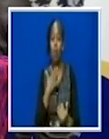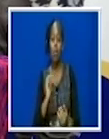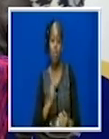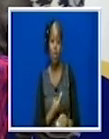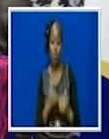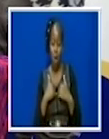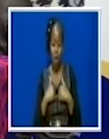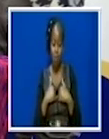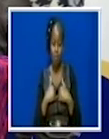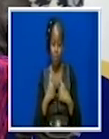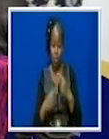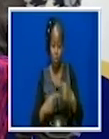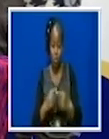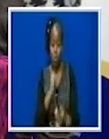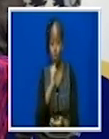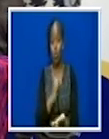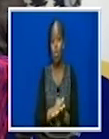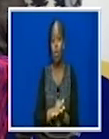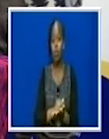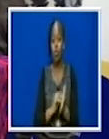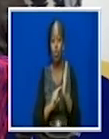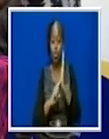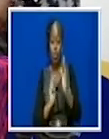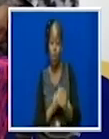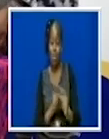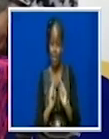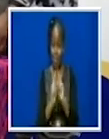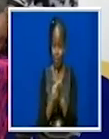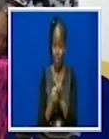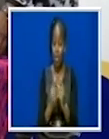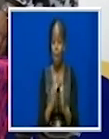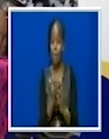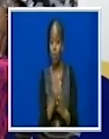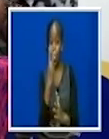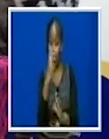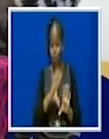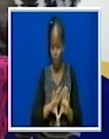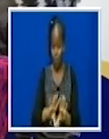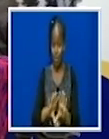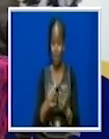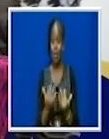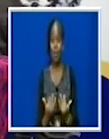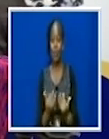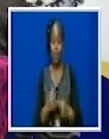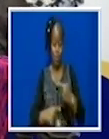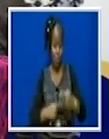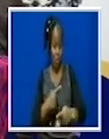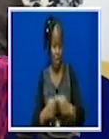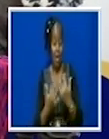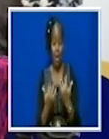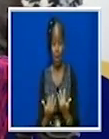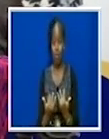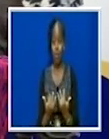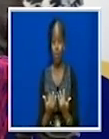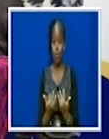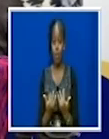here to help us tell the distinction between the adhesive and cohesive force. Can I get to it? Why not? Now, I am going on this